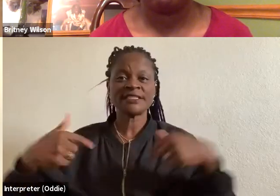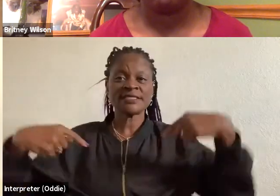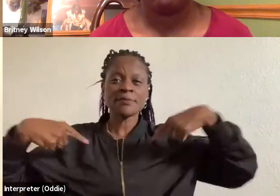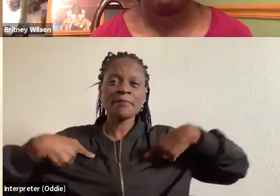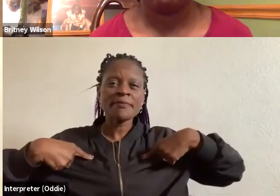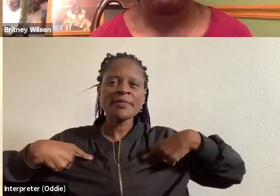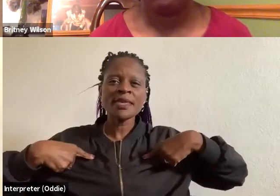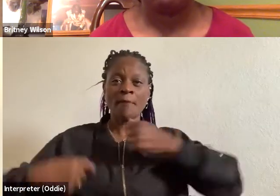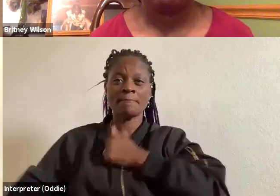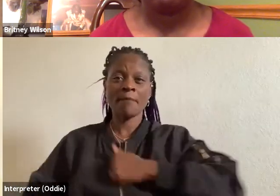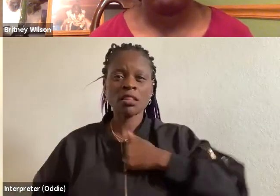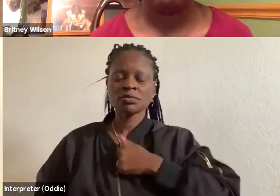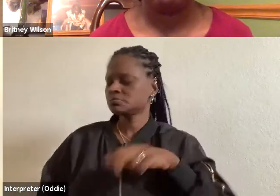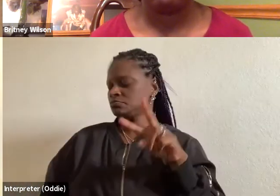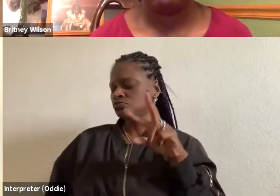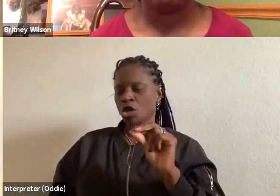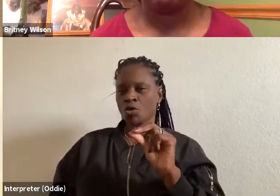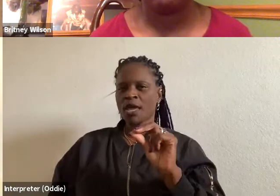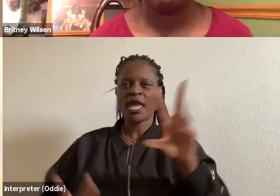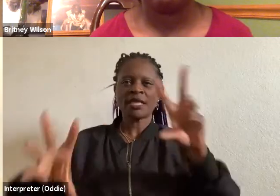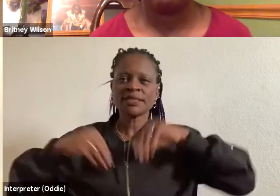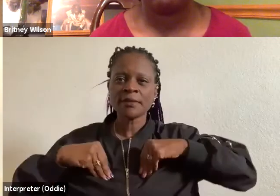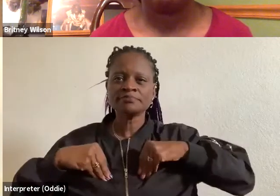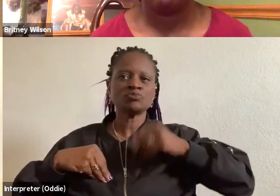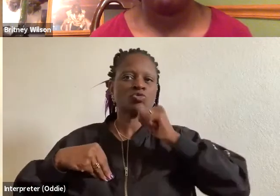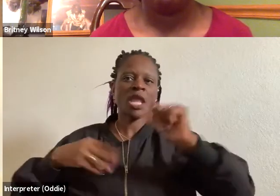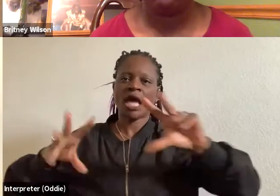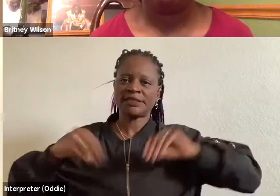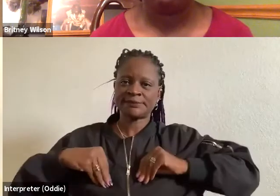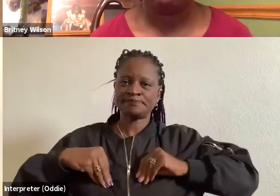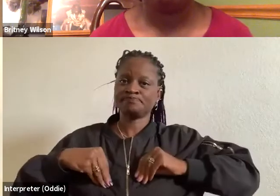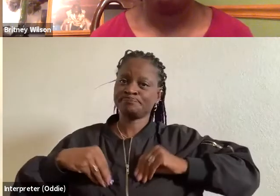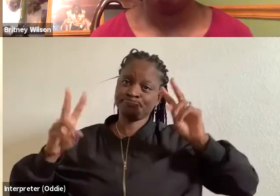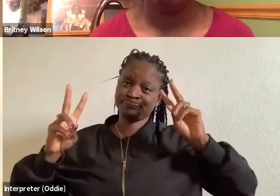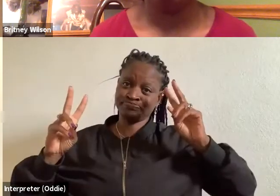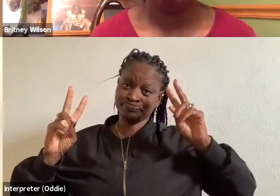apologizing, take it or leave it. So yeah, we're on the same page.